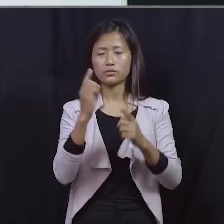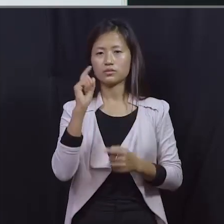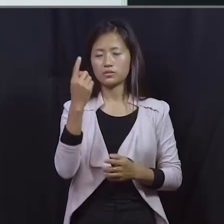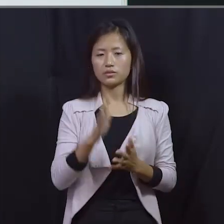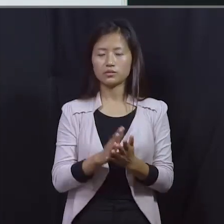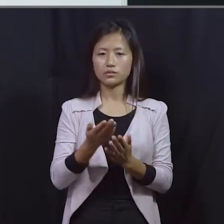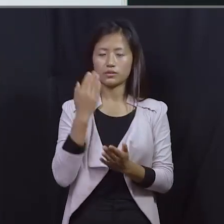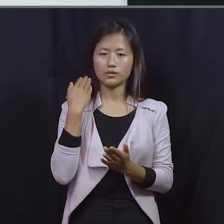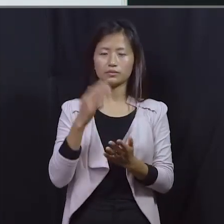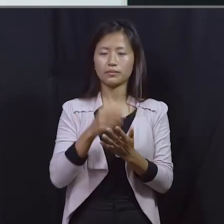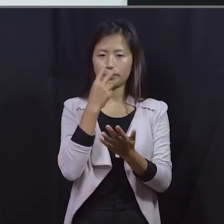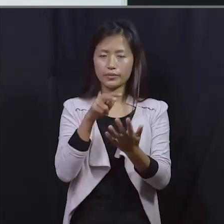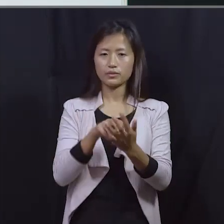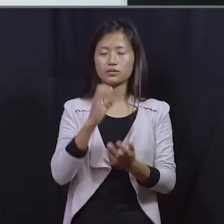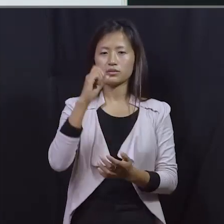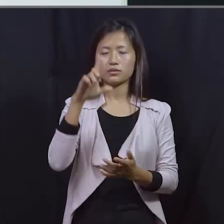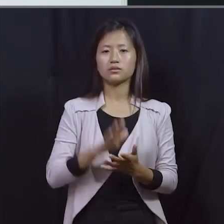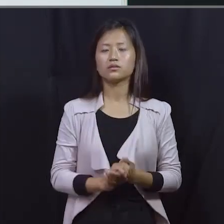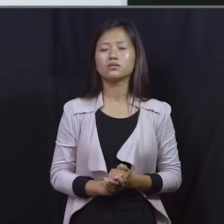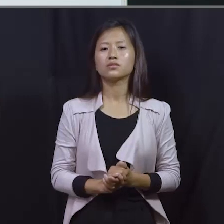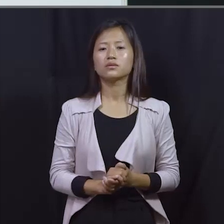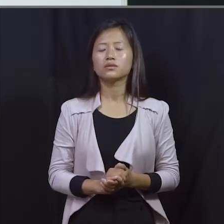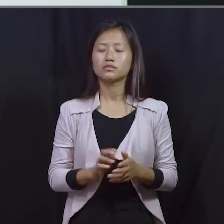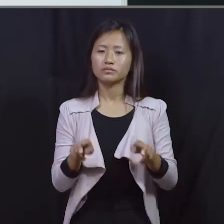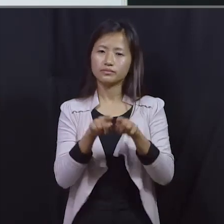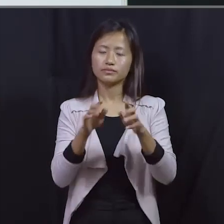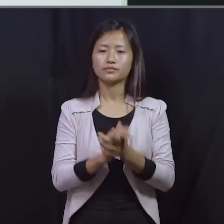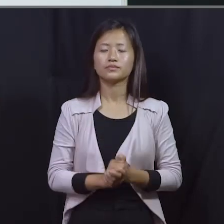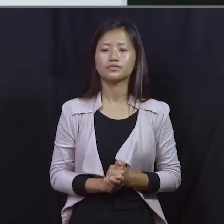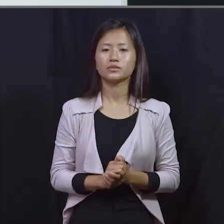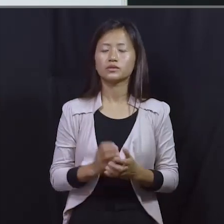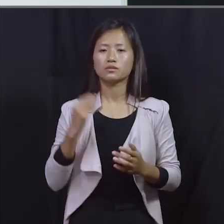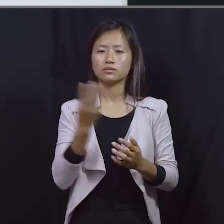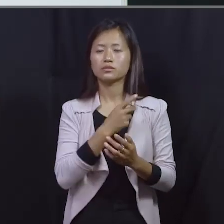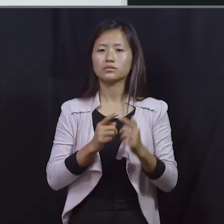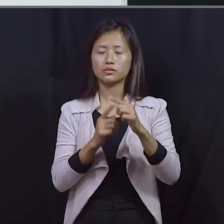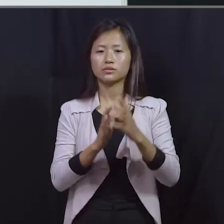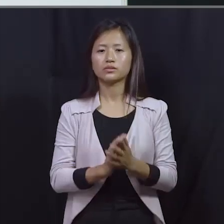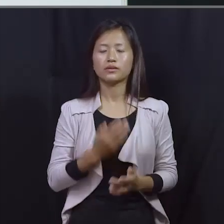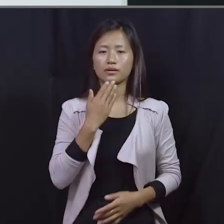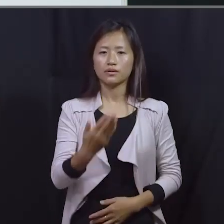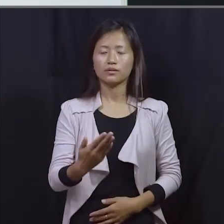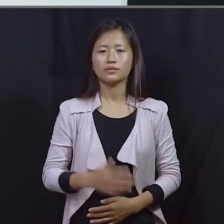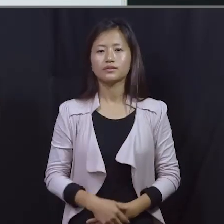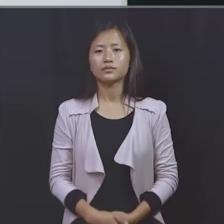once we get back into our tutor class, you will be familiarized with our topic. Yeah, thank you.